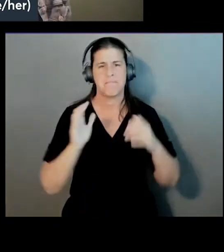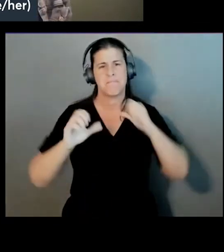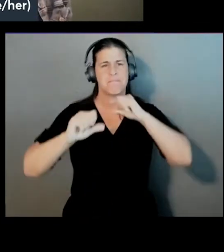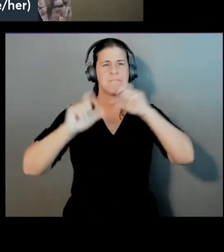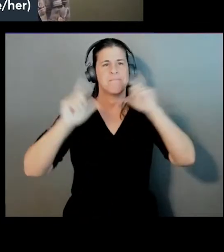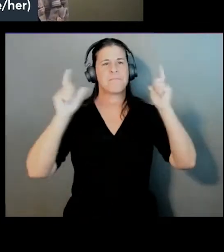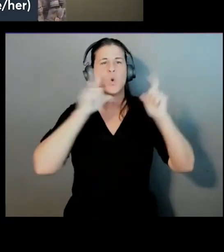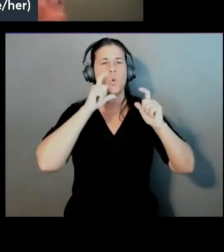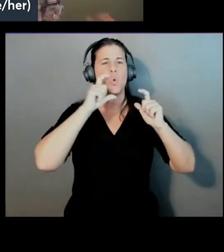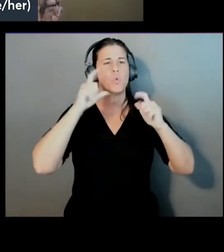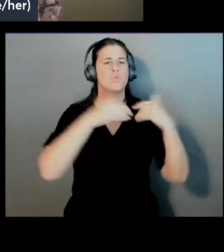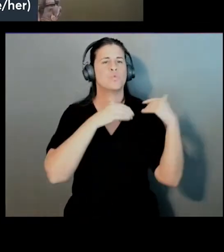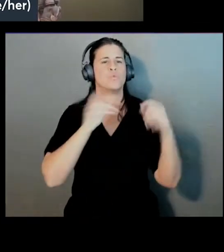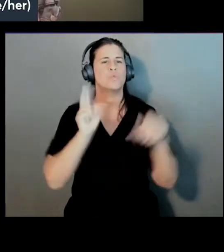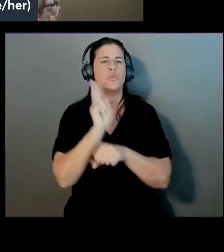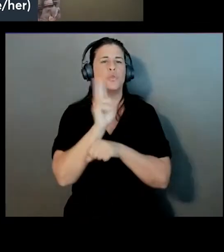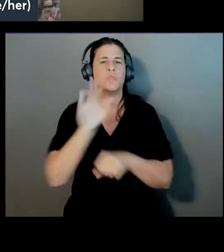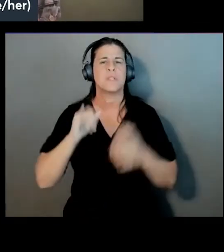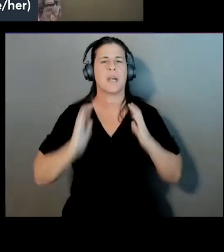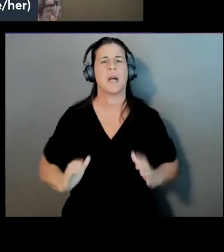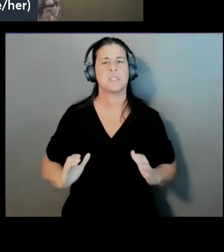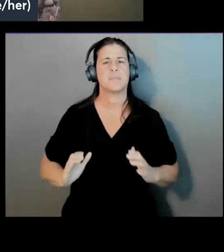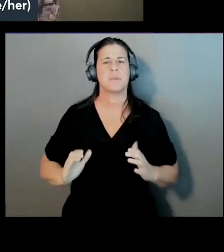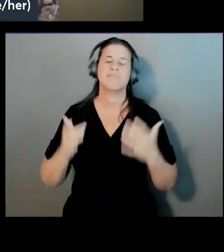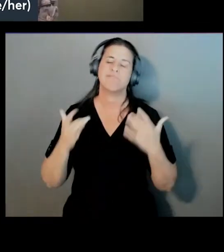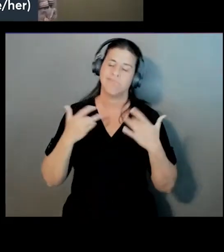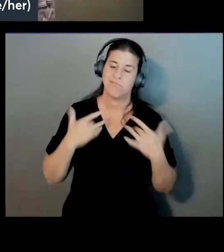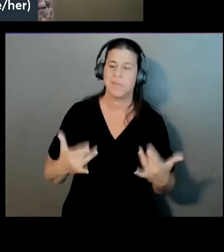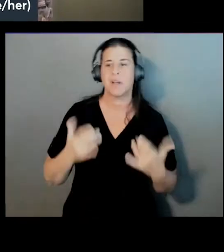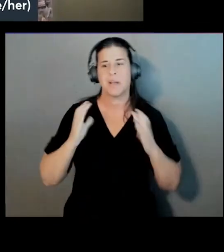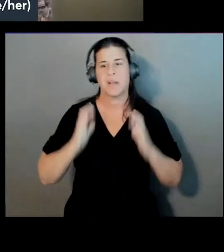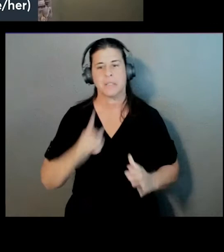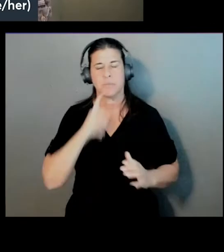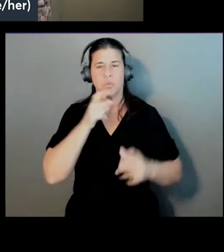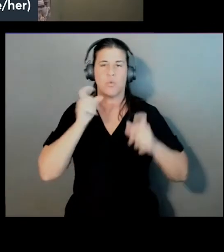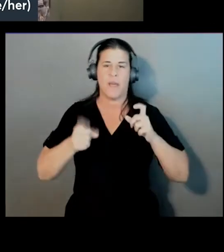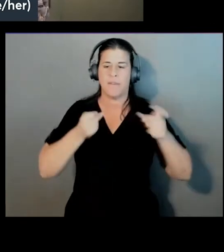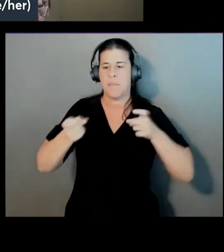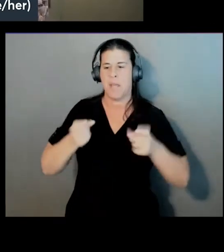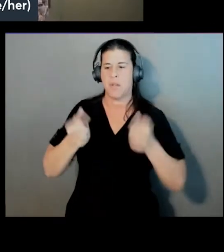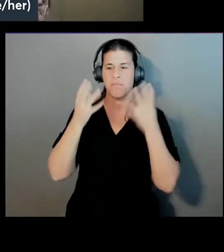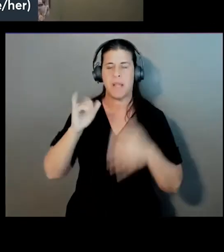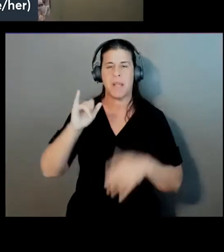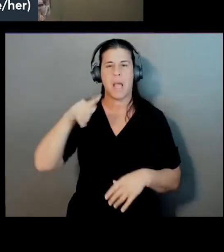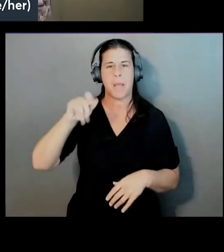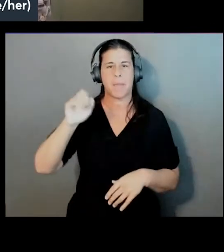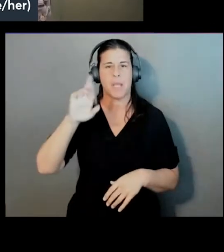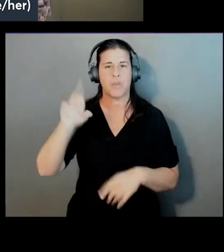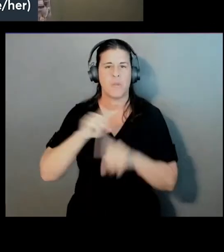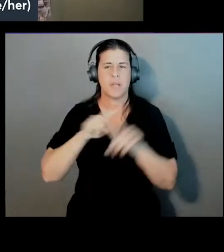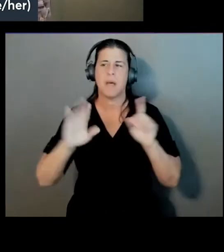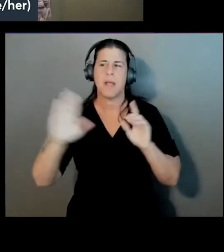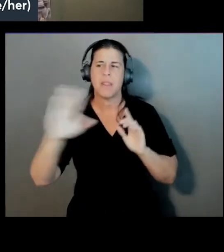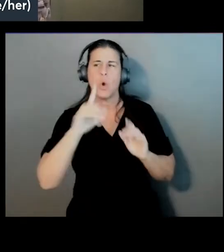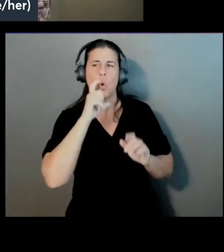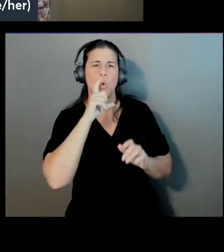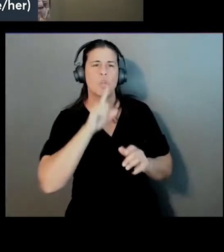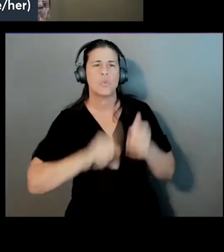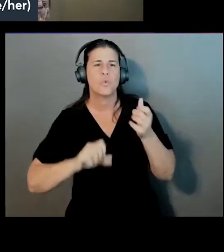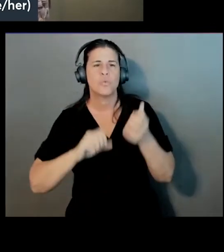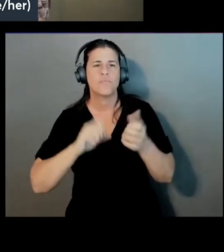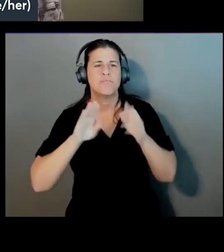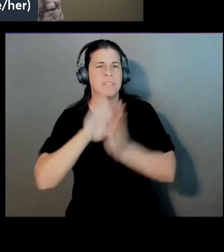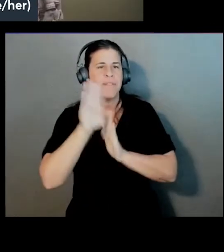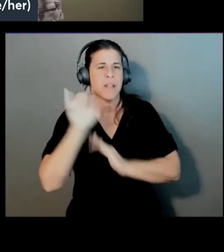this? Obviously, customers that have to manage multiple IP addresses, but what were some of the customer profiles that you were seeing?